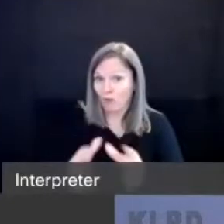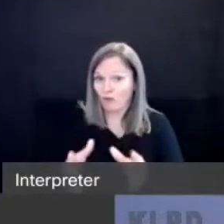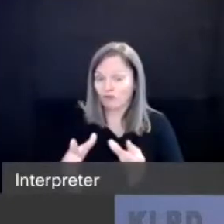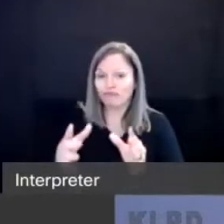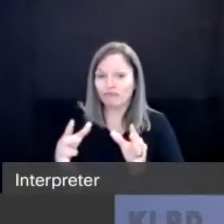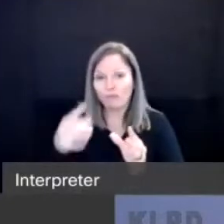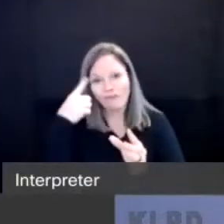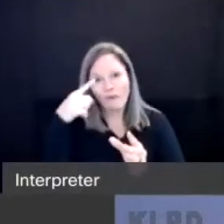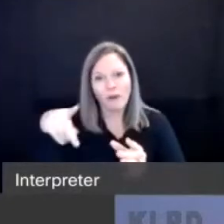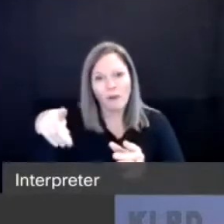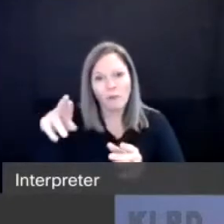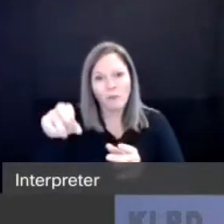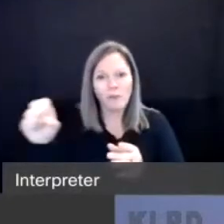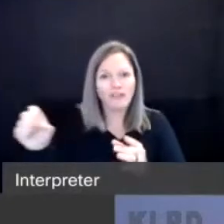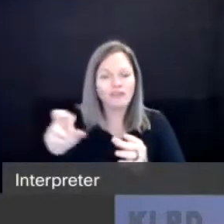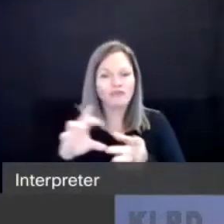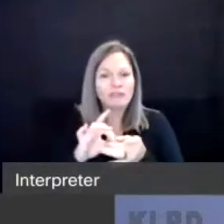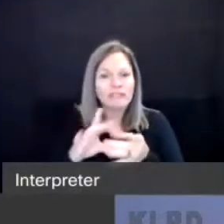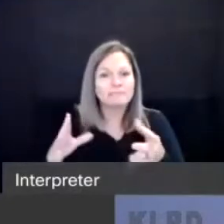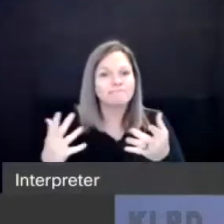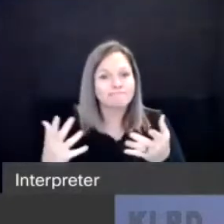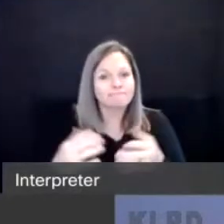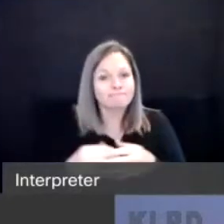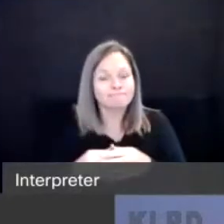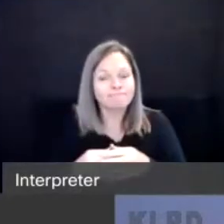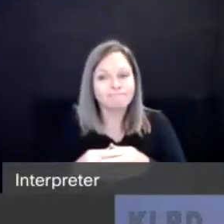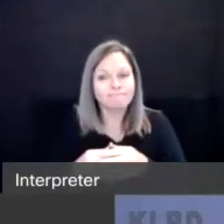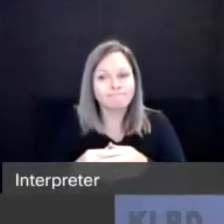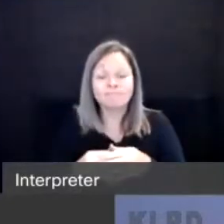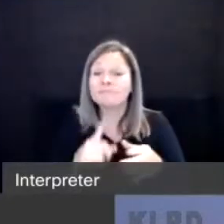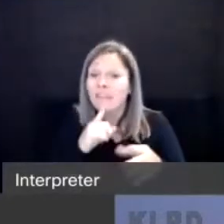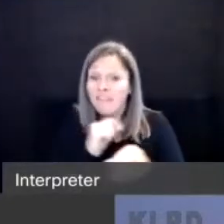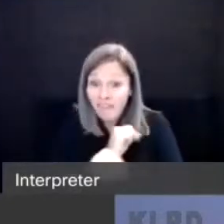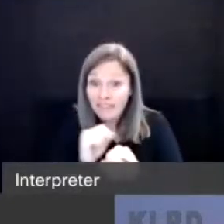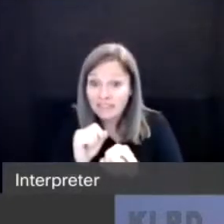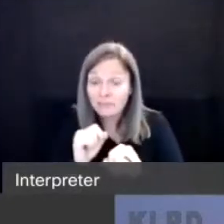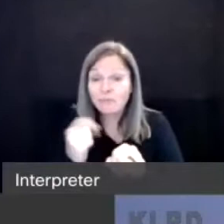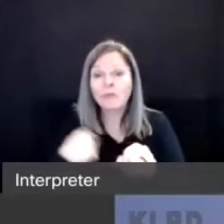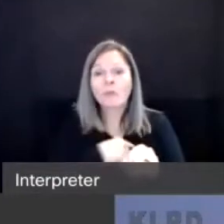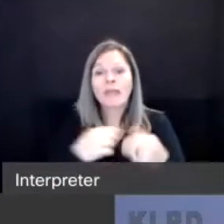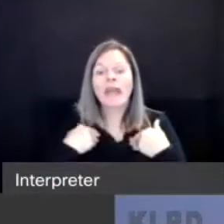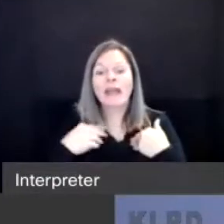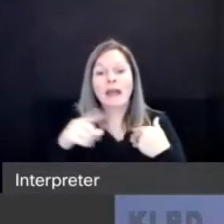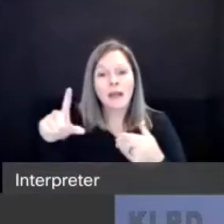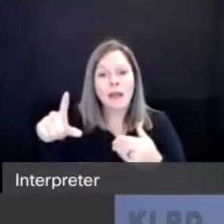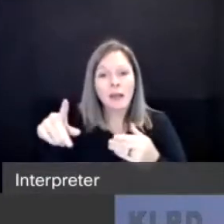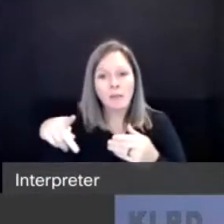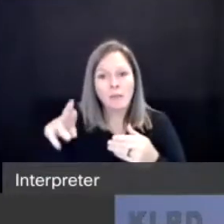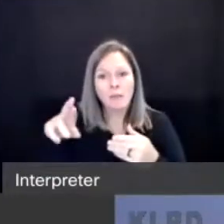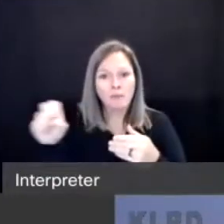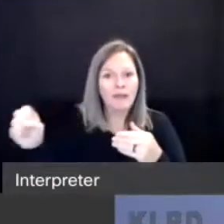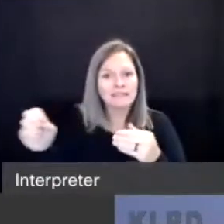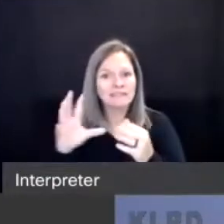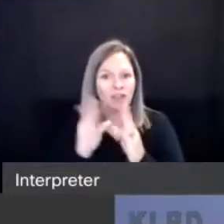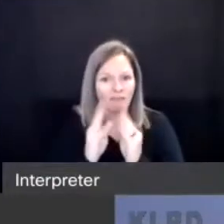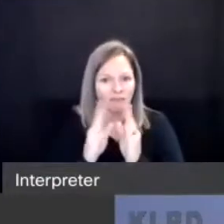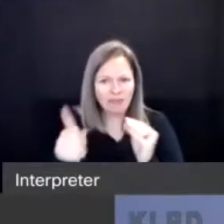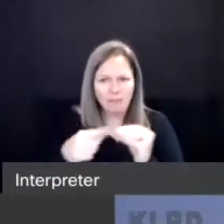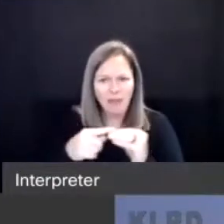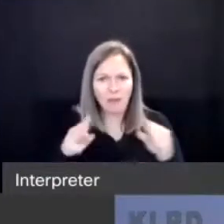releases. In fact, when there was a press conference about a proposal